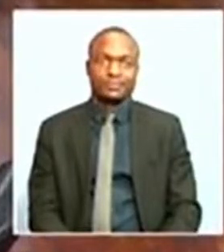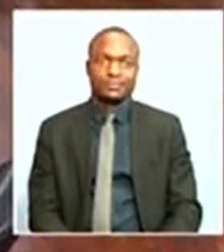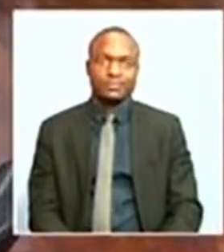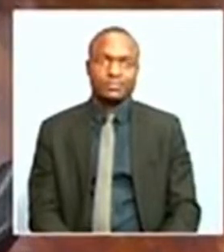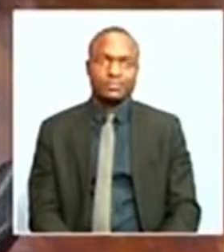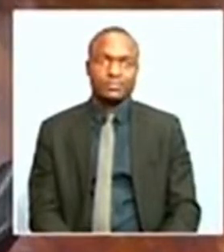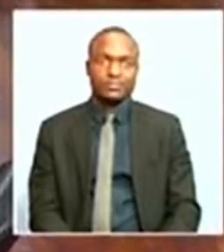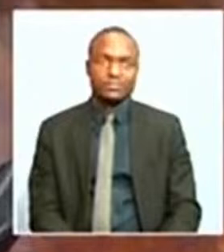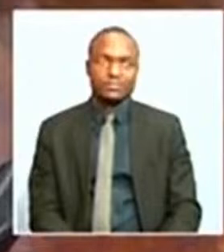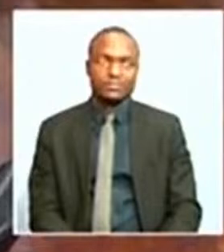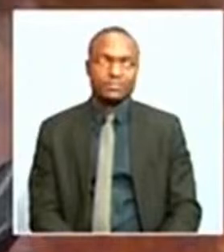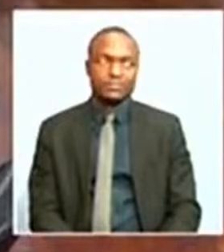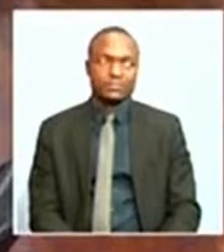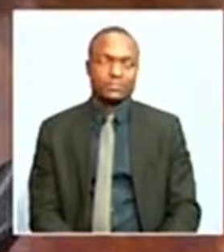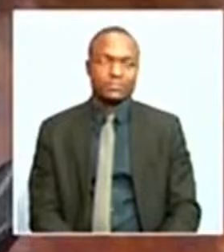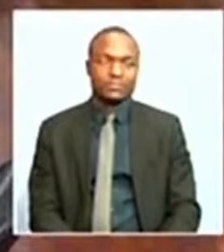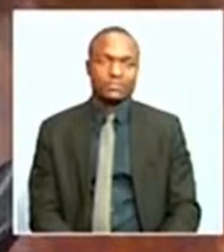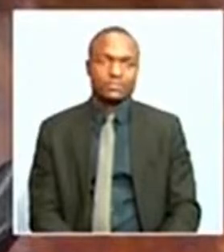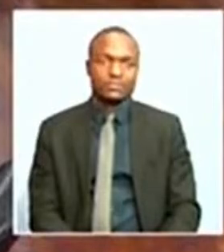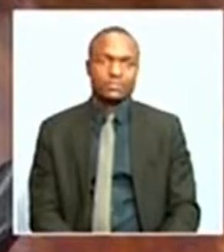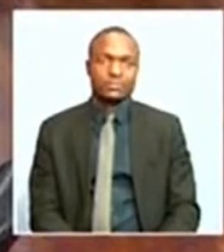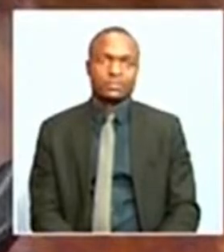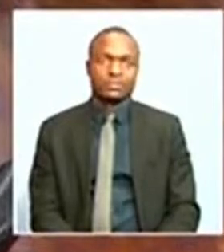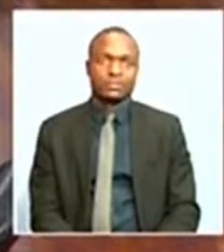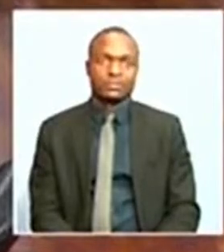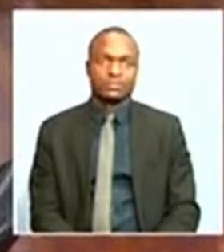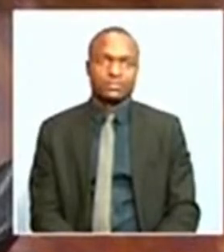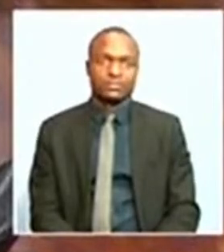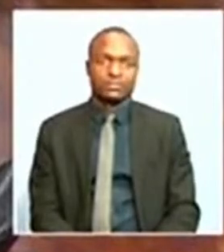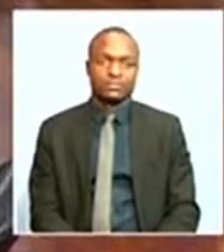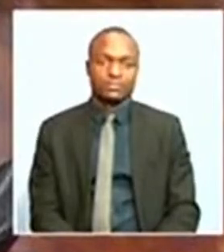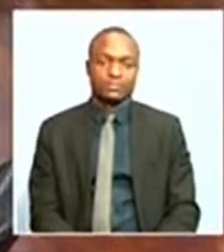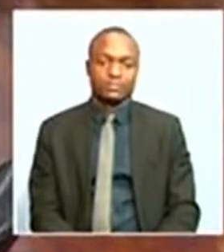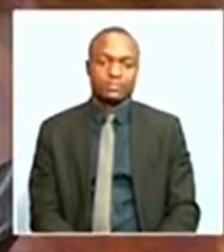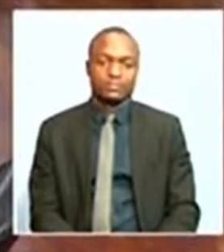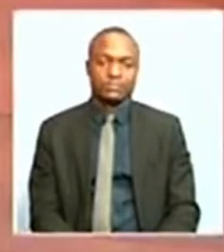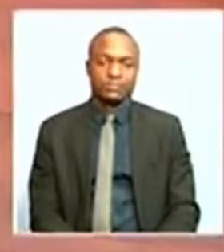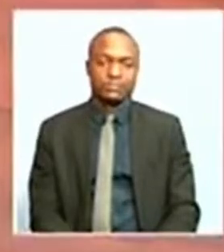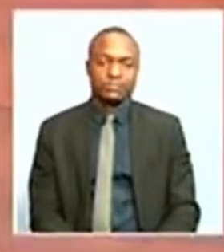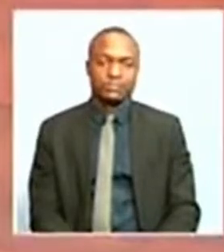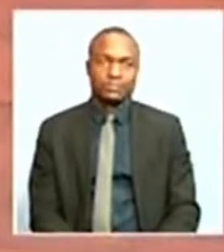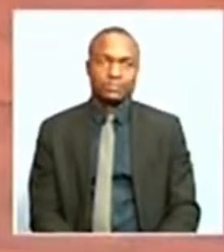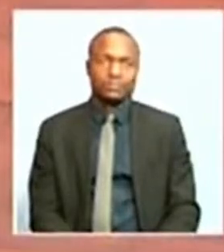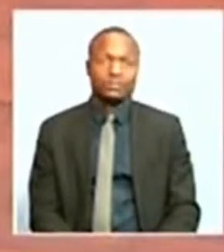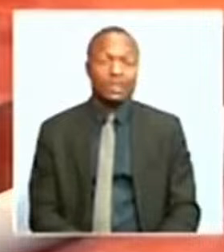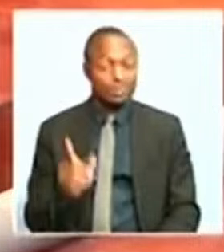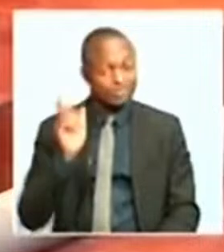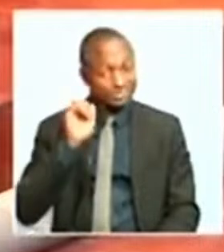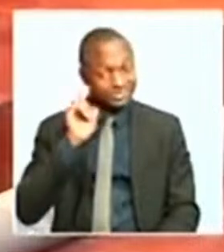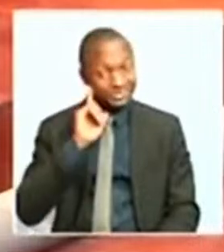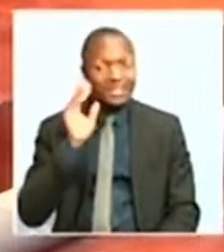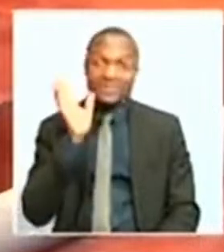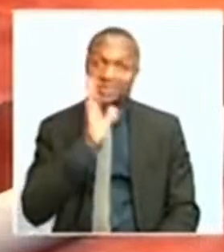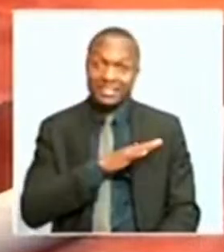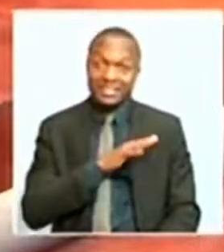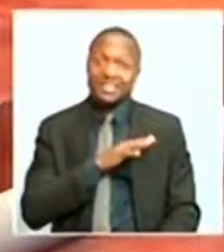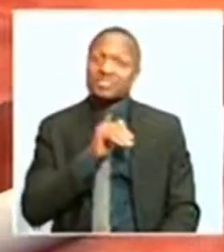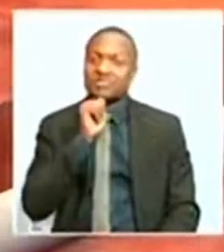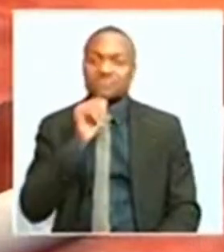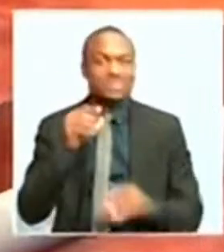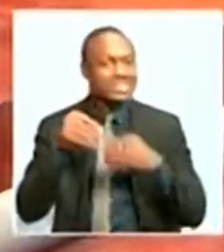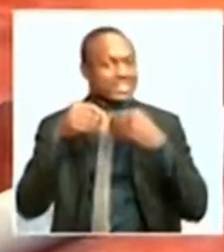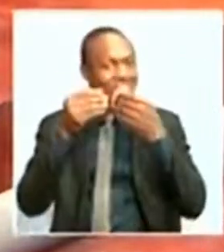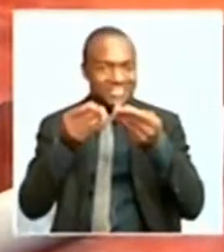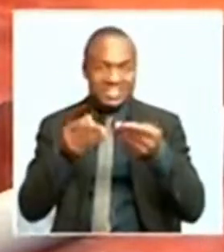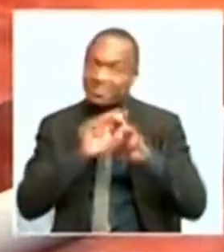us time. You know, we are under pressure. Yeah. No, I've heard, and I may not give a